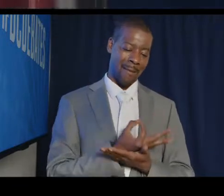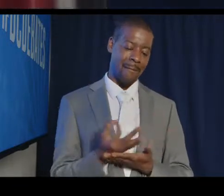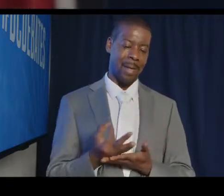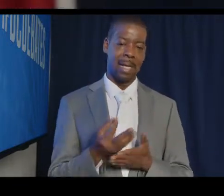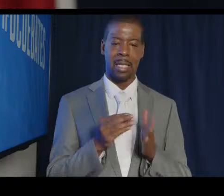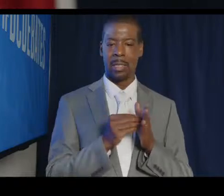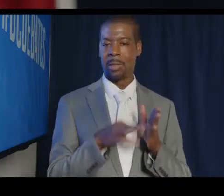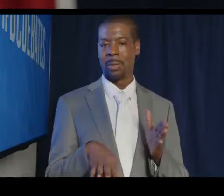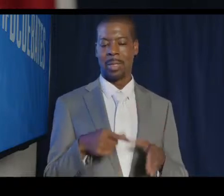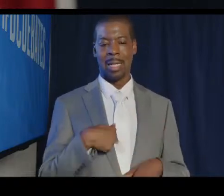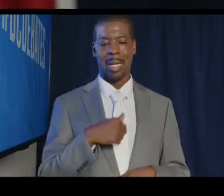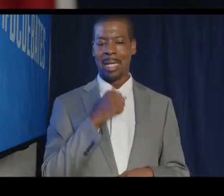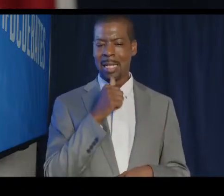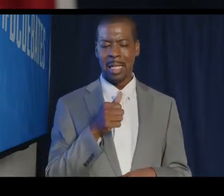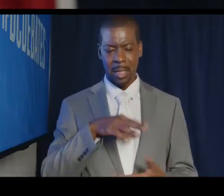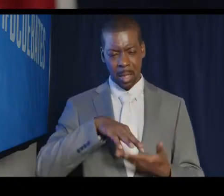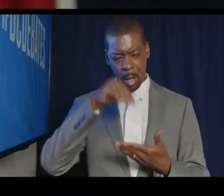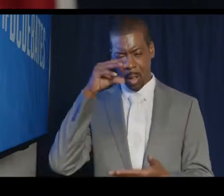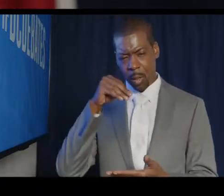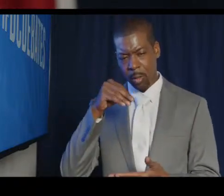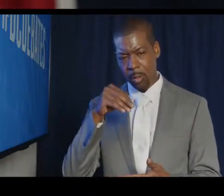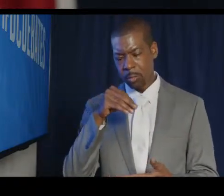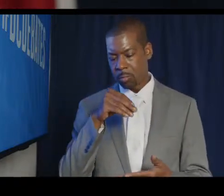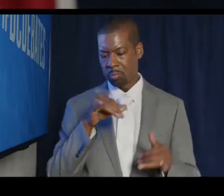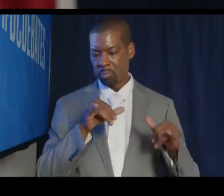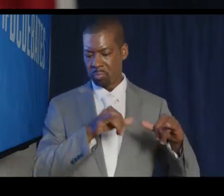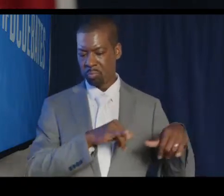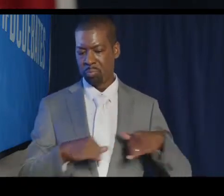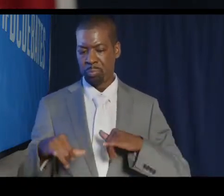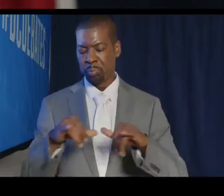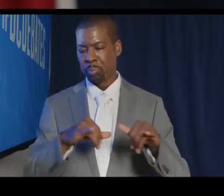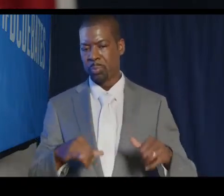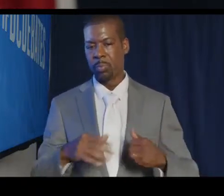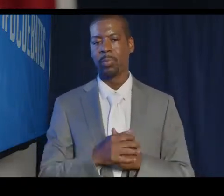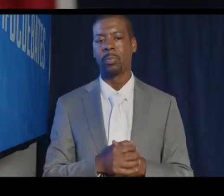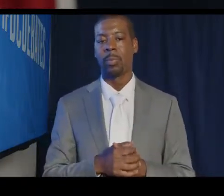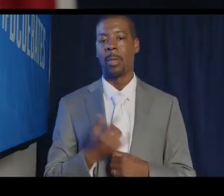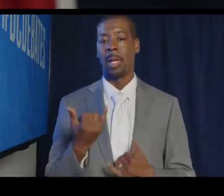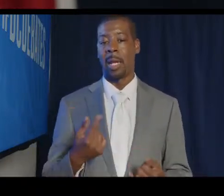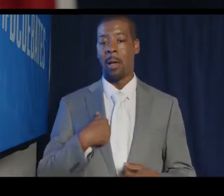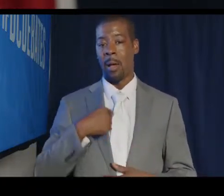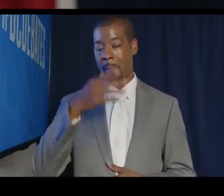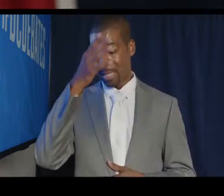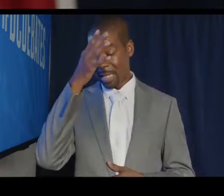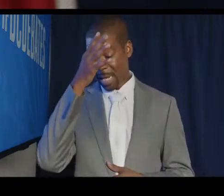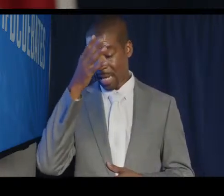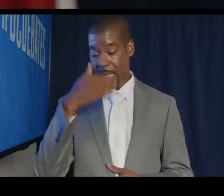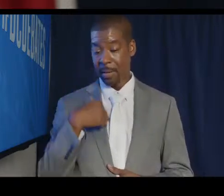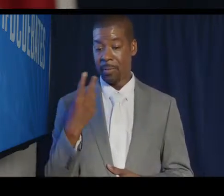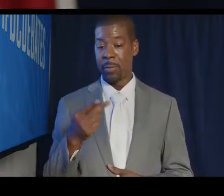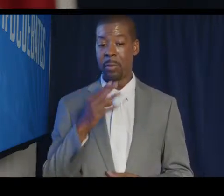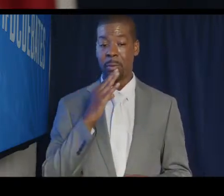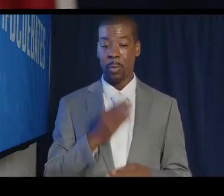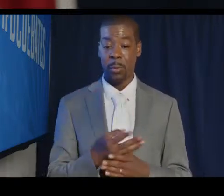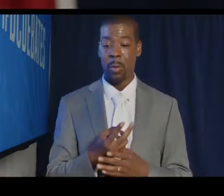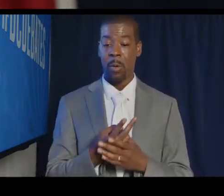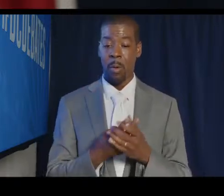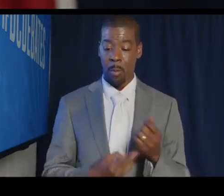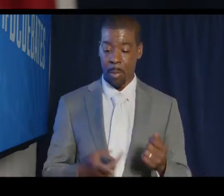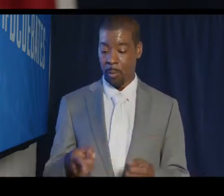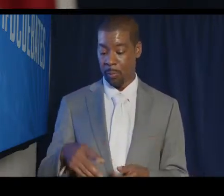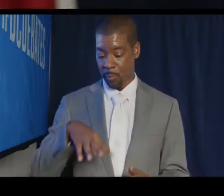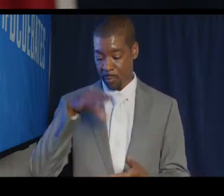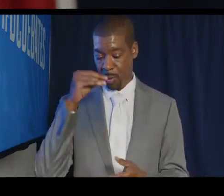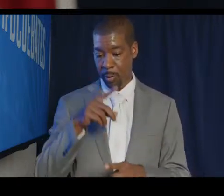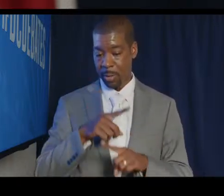because I did not learn the way most of my peers learned. Now I'm the dad of two little girls, and both those little girls learn